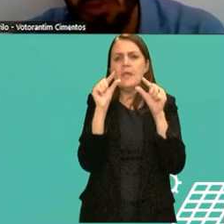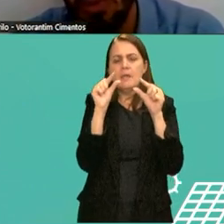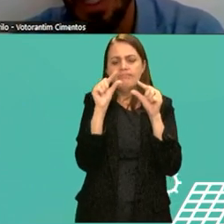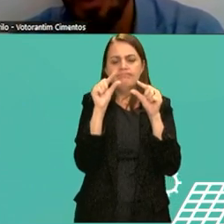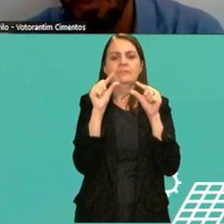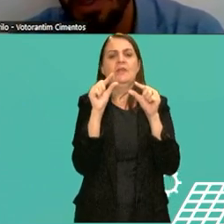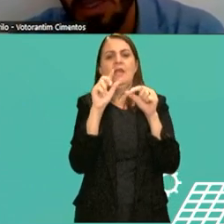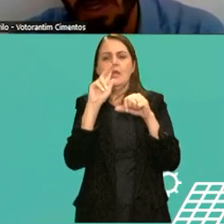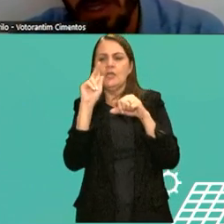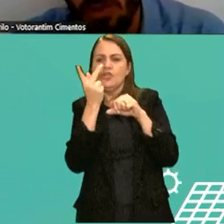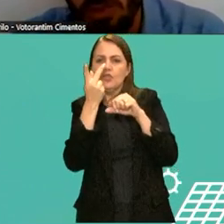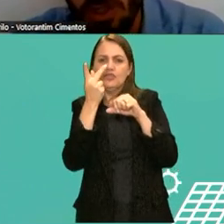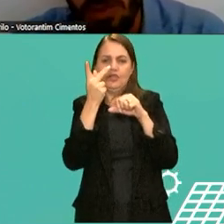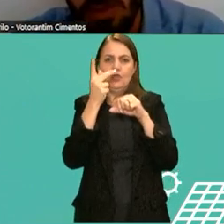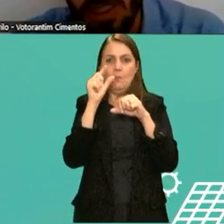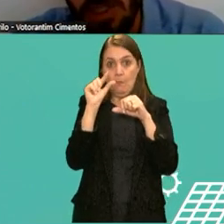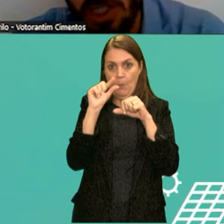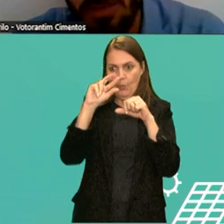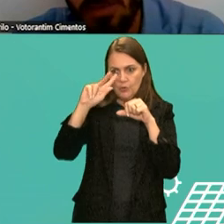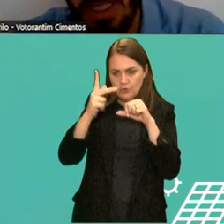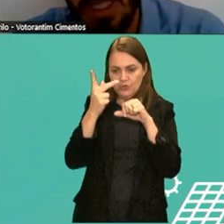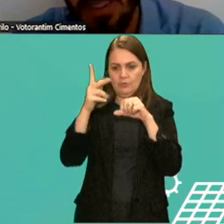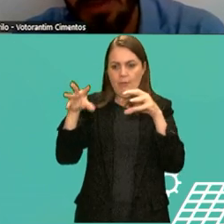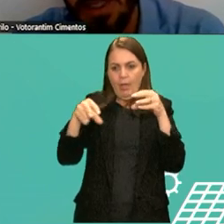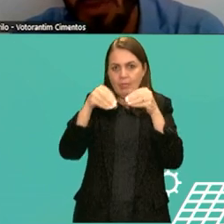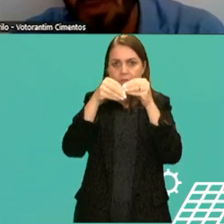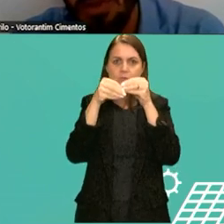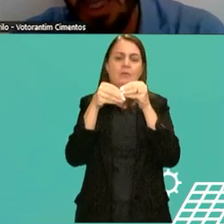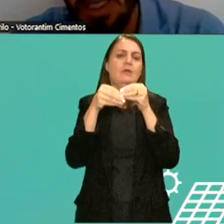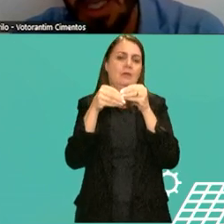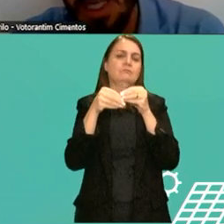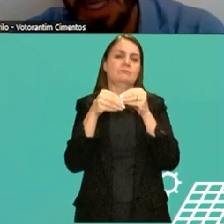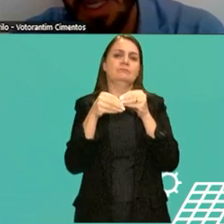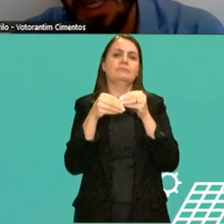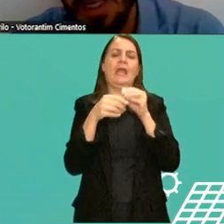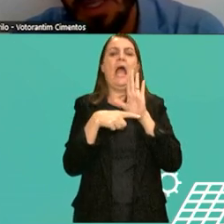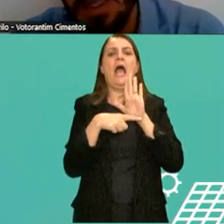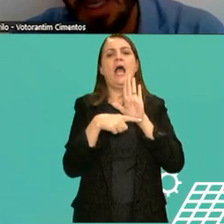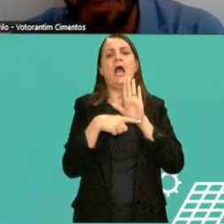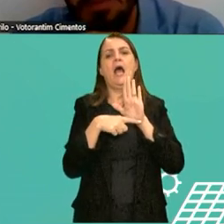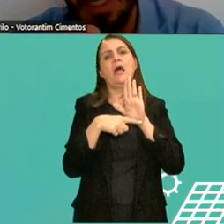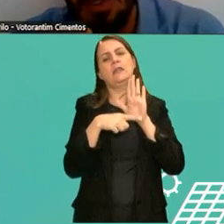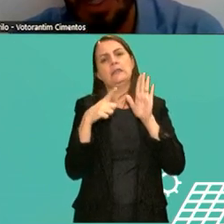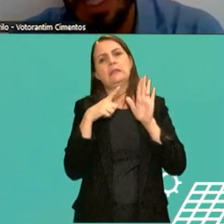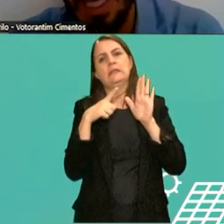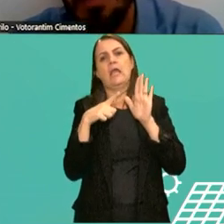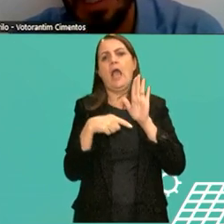volume of green hydrogen added to these alternative fuel,